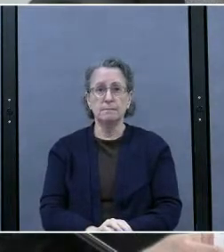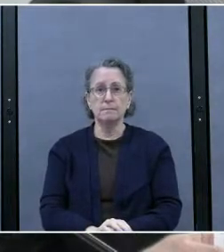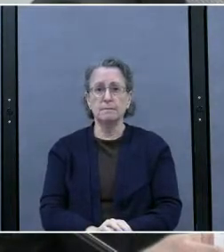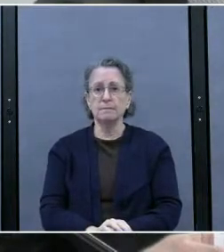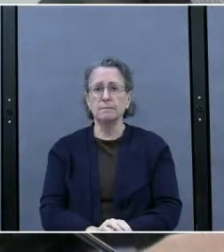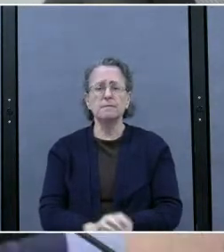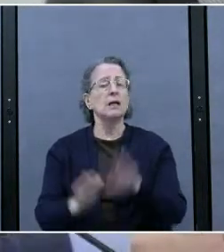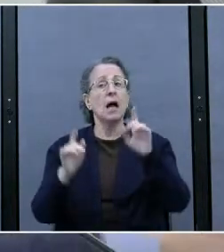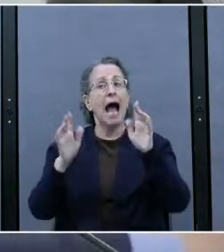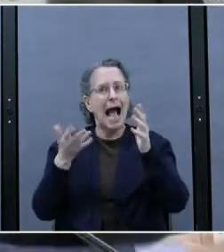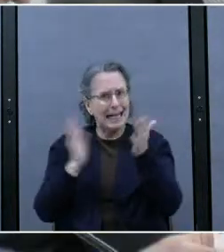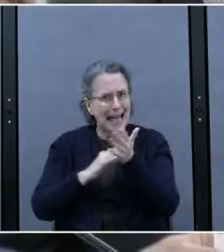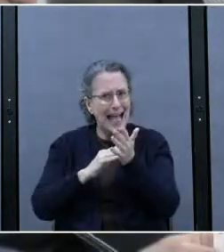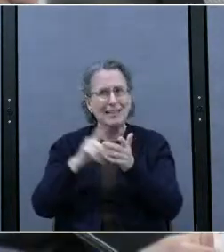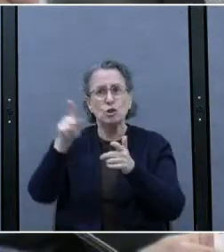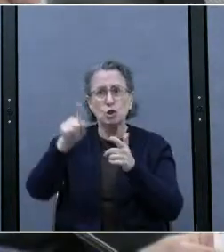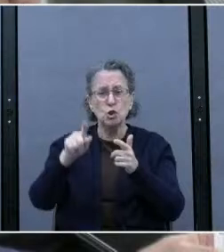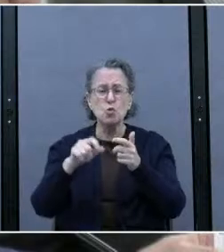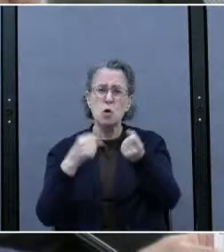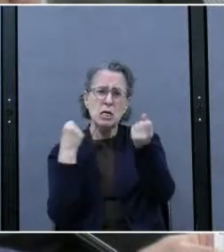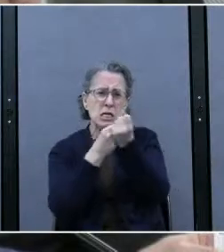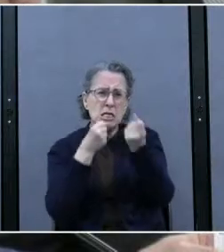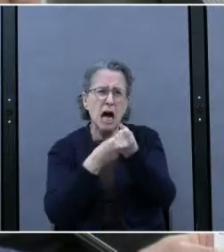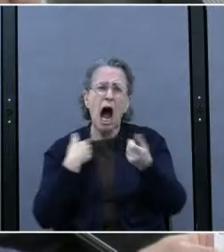statements of advocacy or what have you.